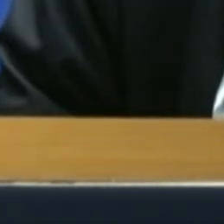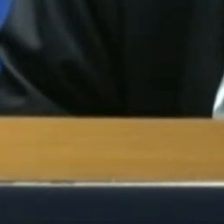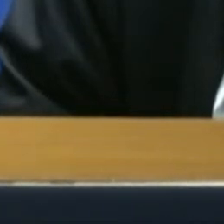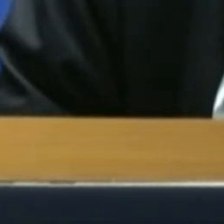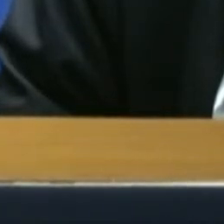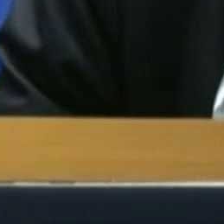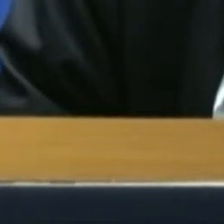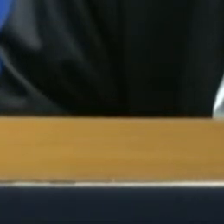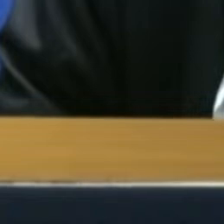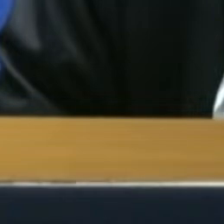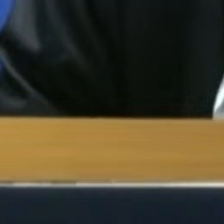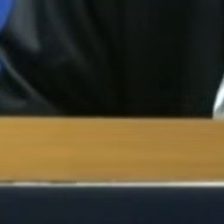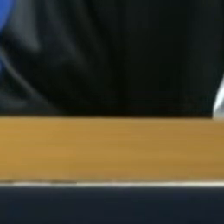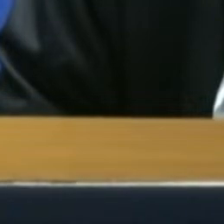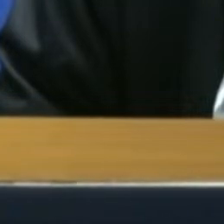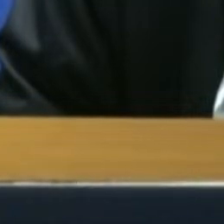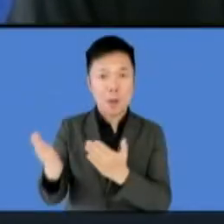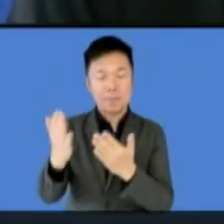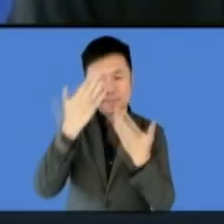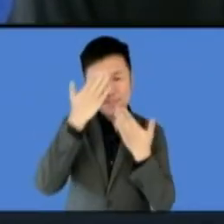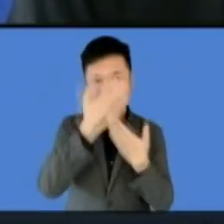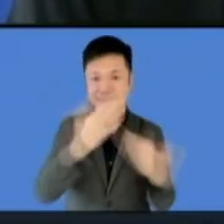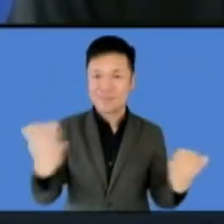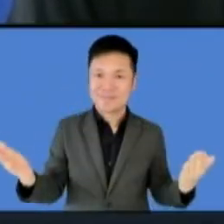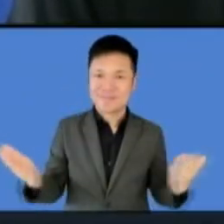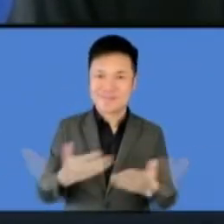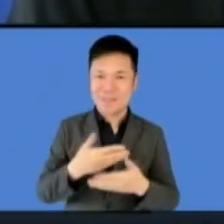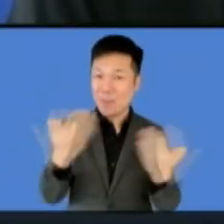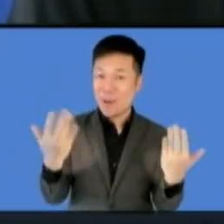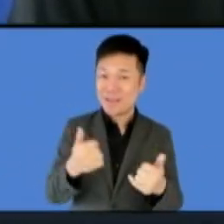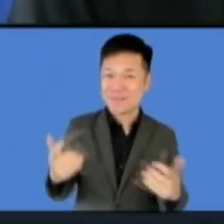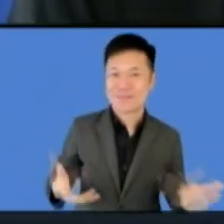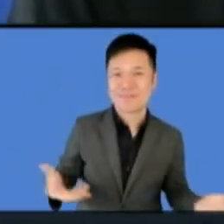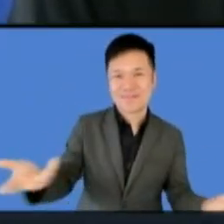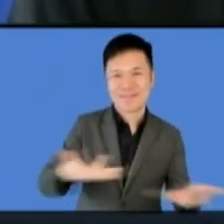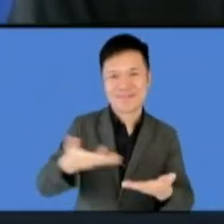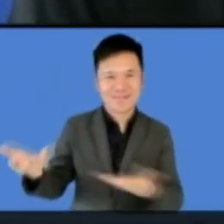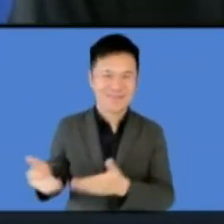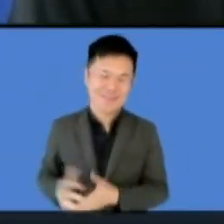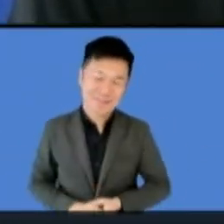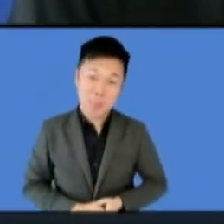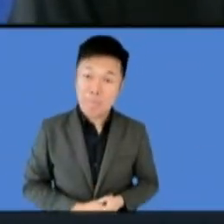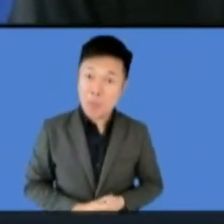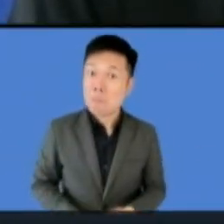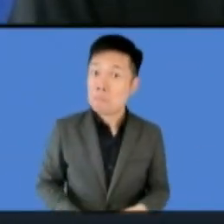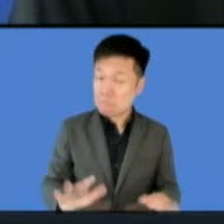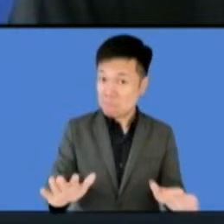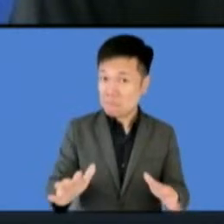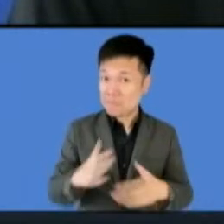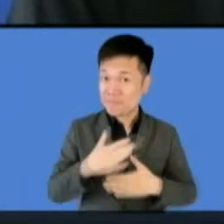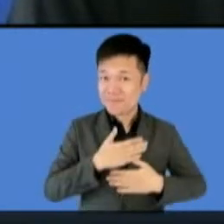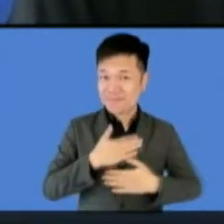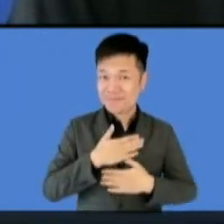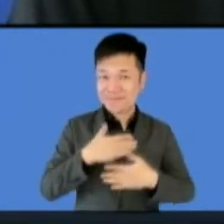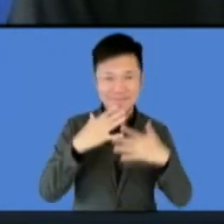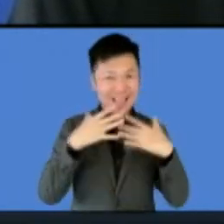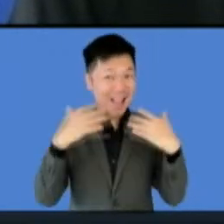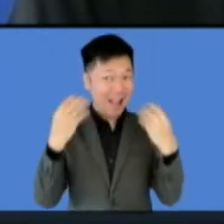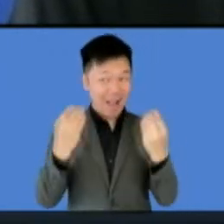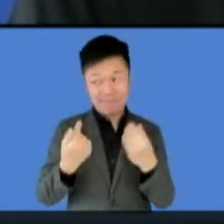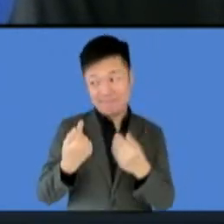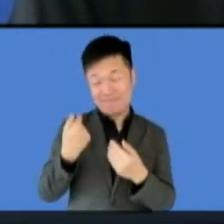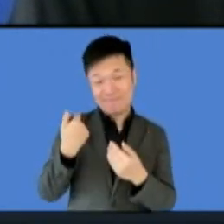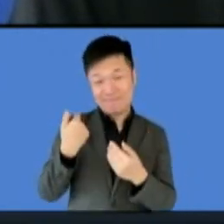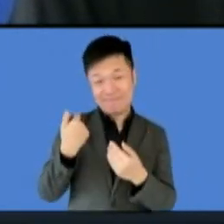distinguished delegates, good morning and welcome back. I hope you had a pleasant evening yesterday. We will begin